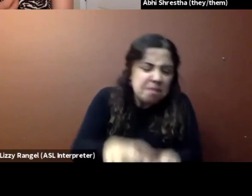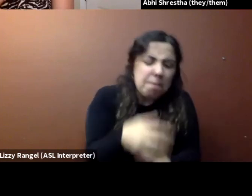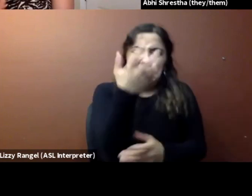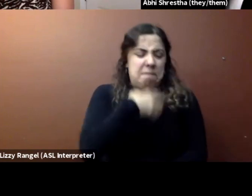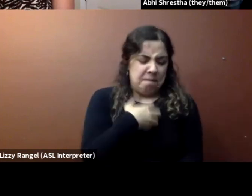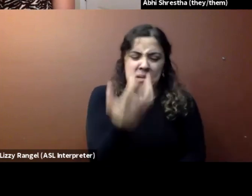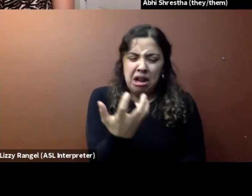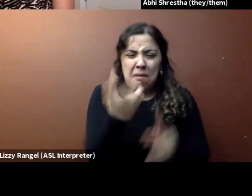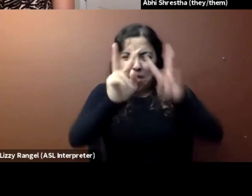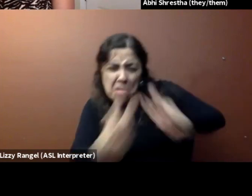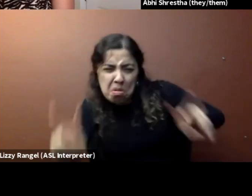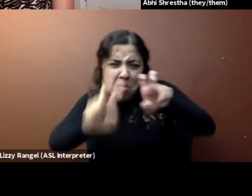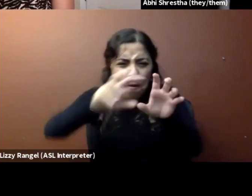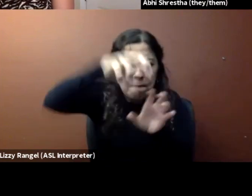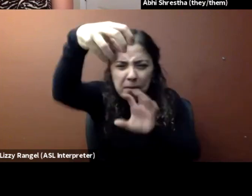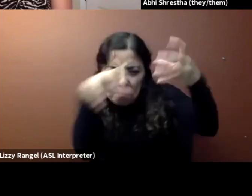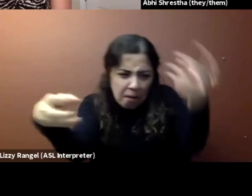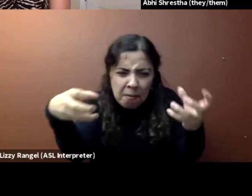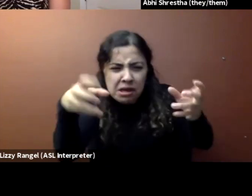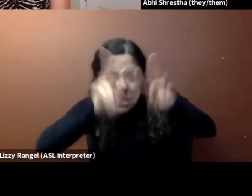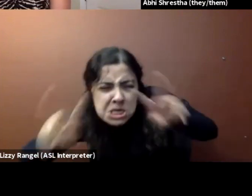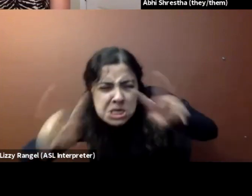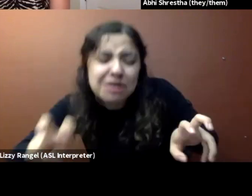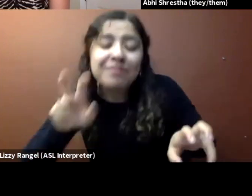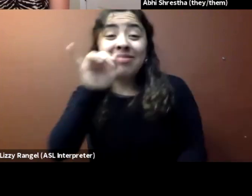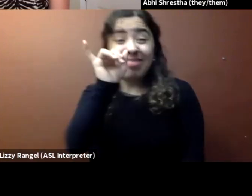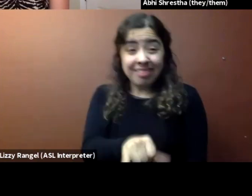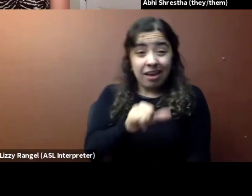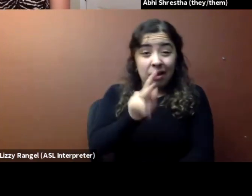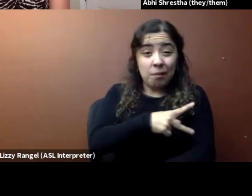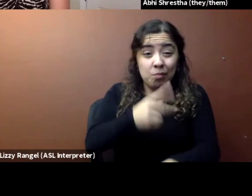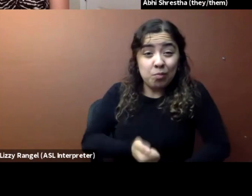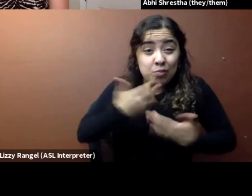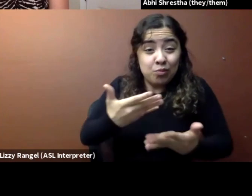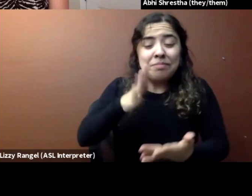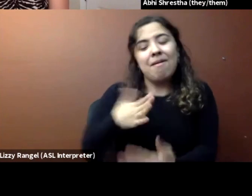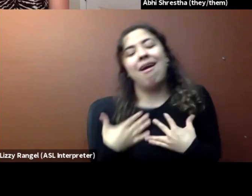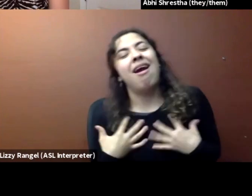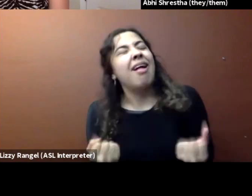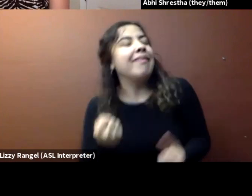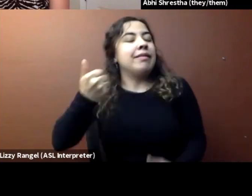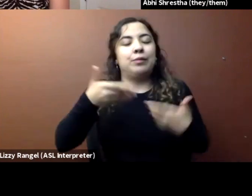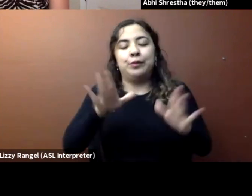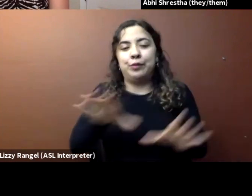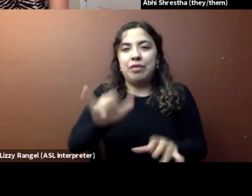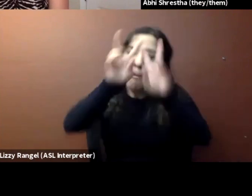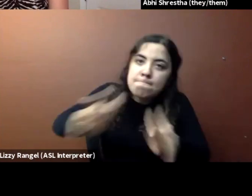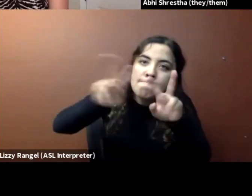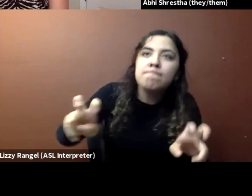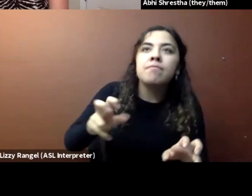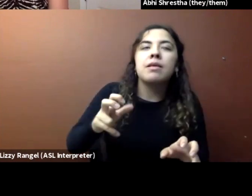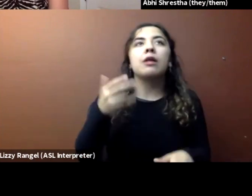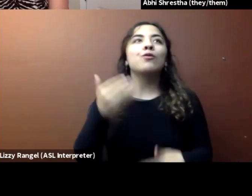most healthy way for me to do so. Totally. I'm going to ask you some of the questions that we're getting in the